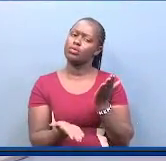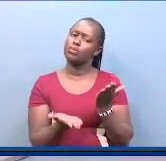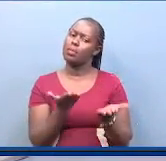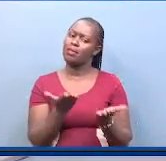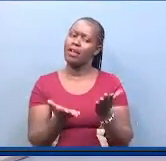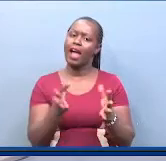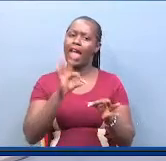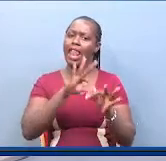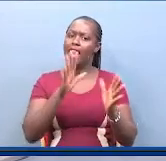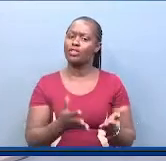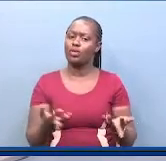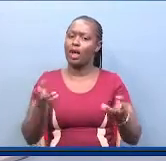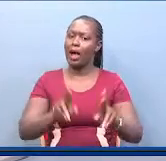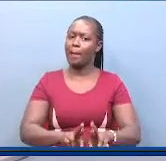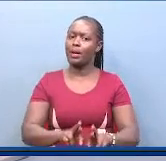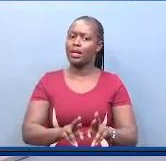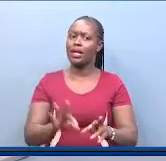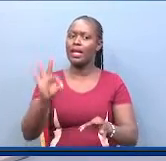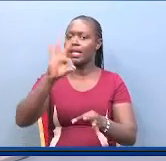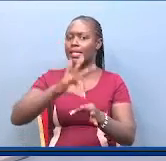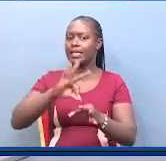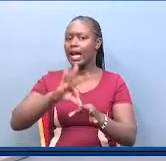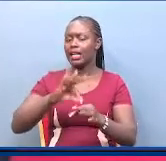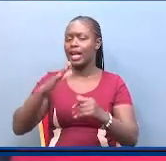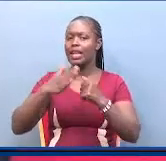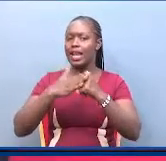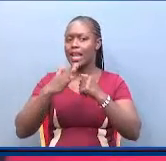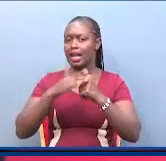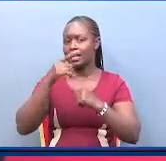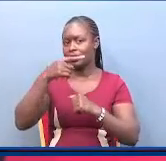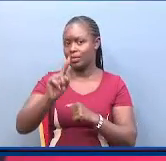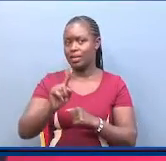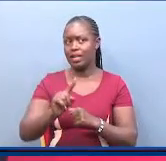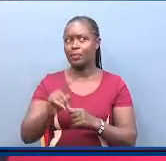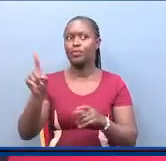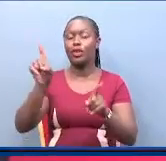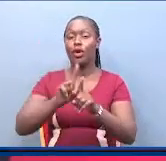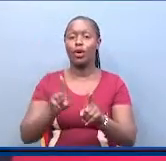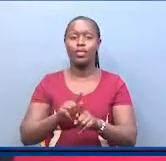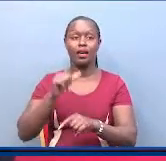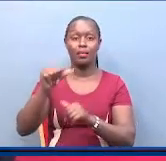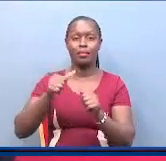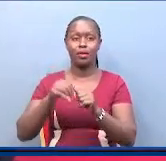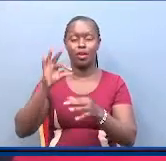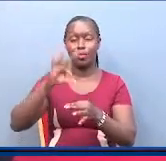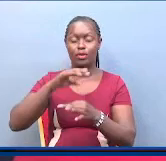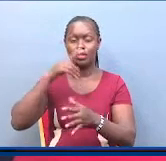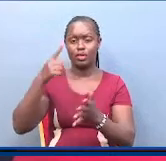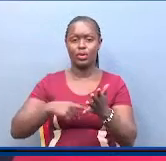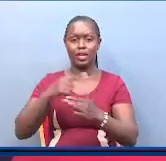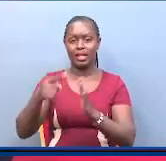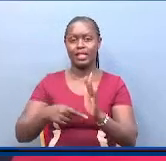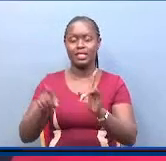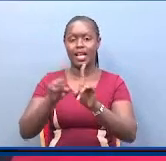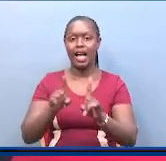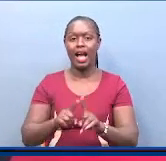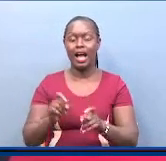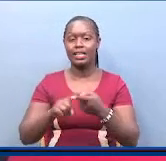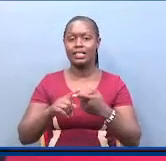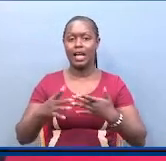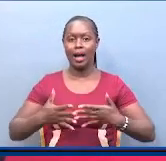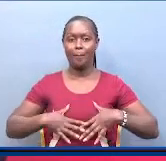will be held on the 9th of August, isn't it? I agree. Still on the question of polls, Dennis. Yes. You term them as merchants, people who